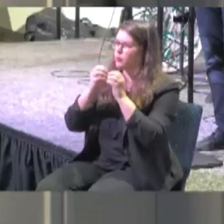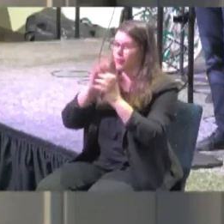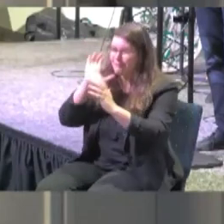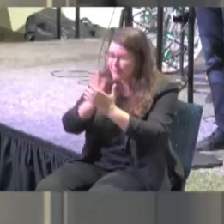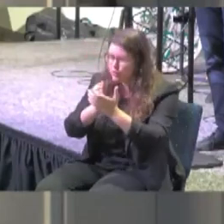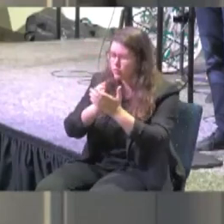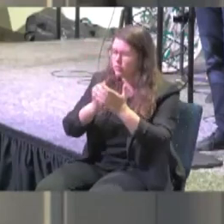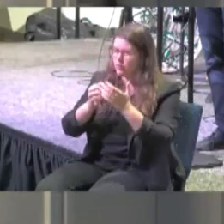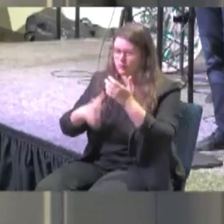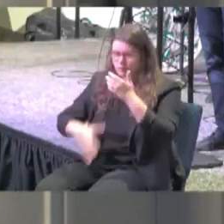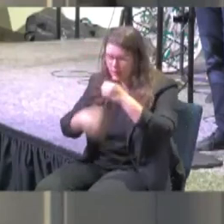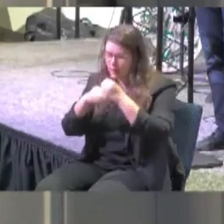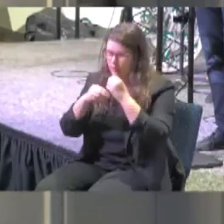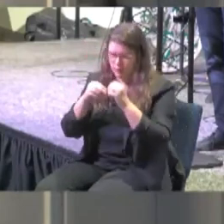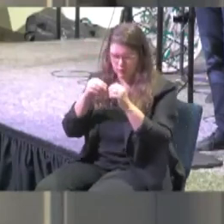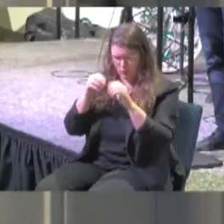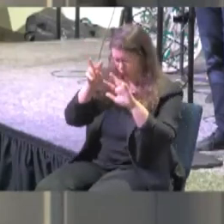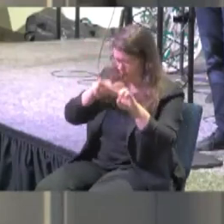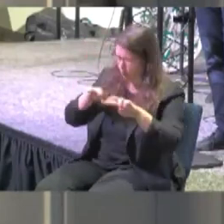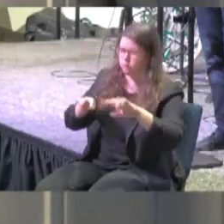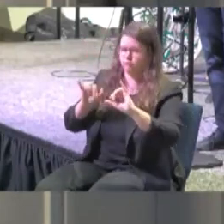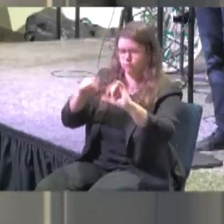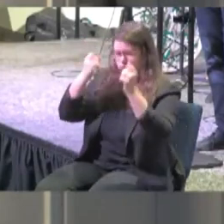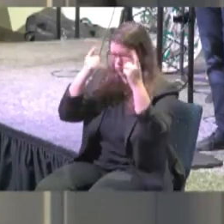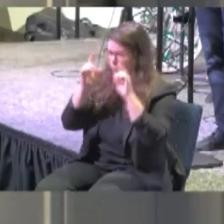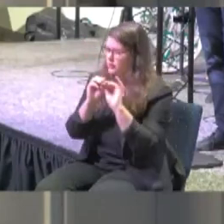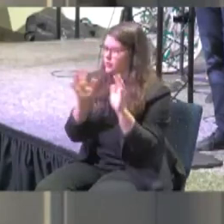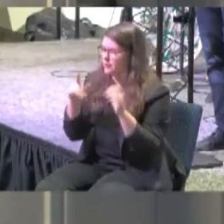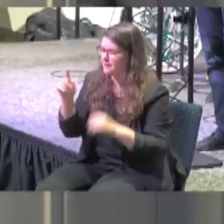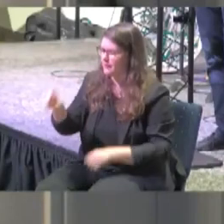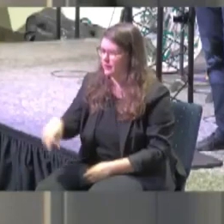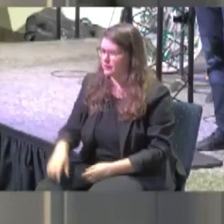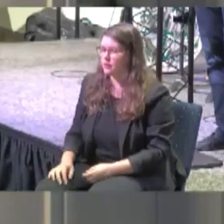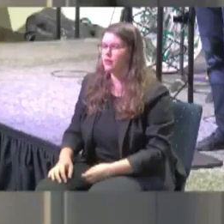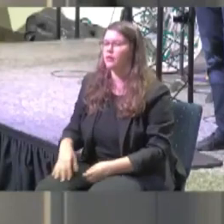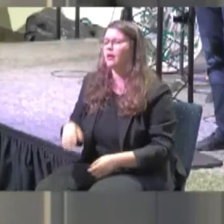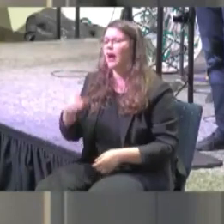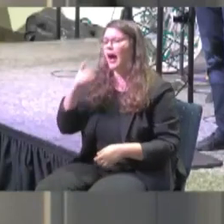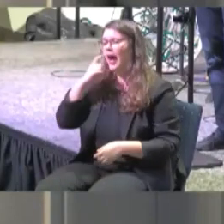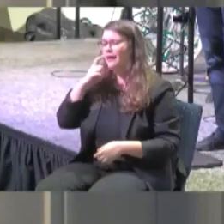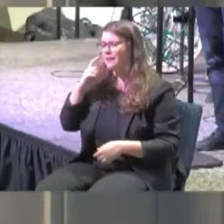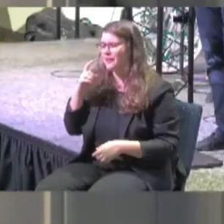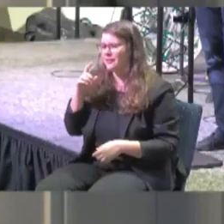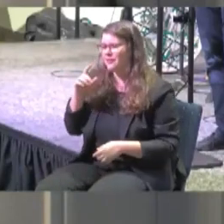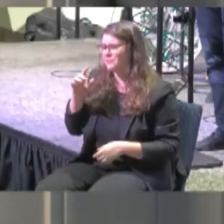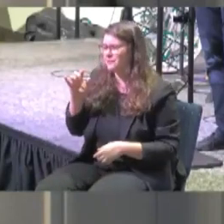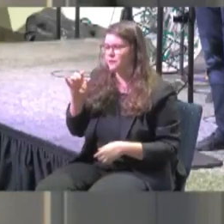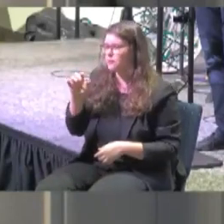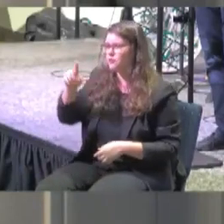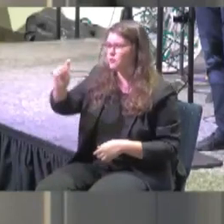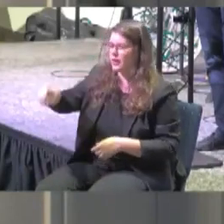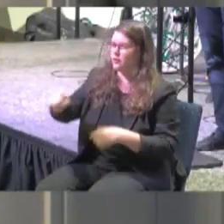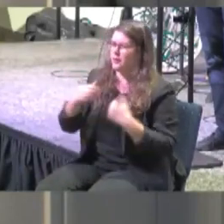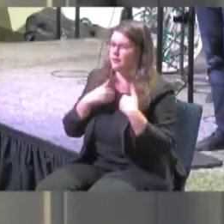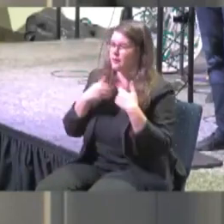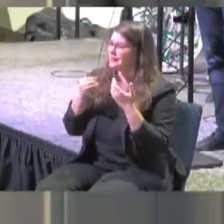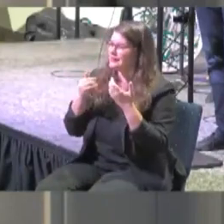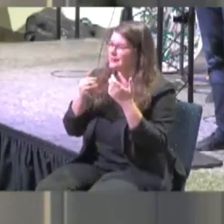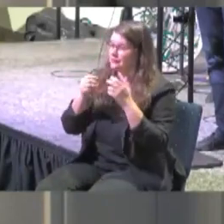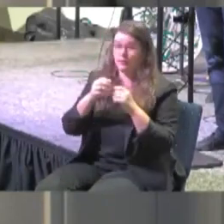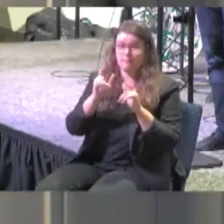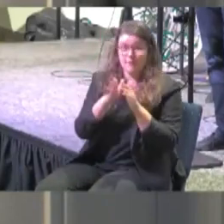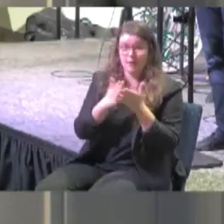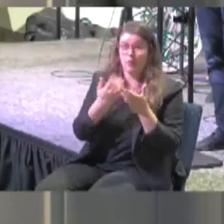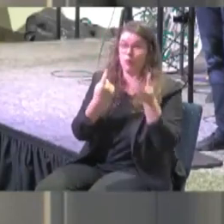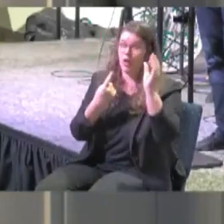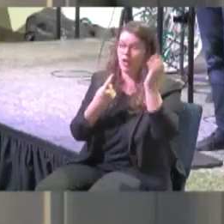course, our notes need to be, forgive the word, objective. We need to do study Bibles. Devotional Bibles is another